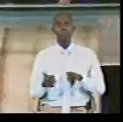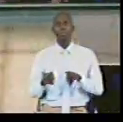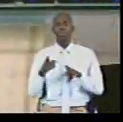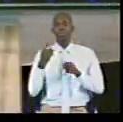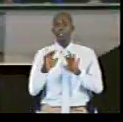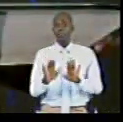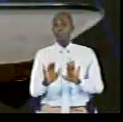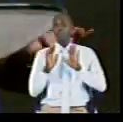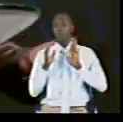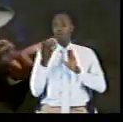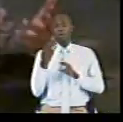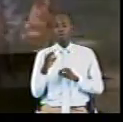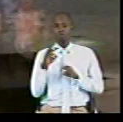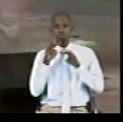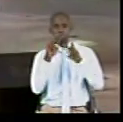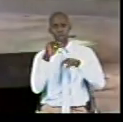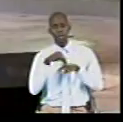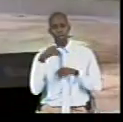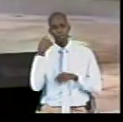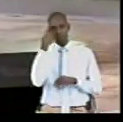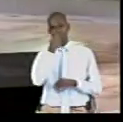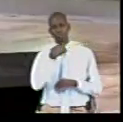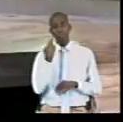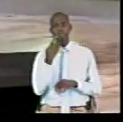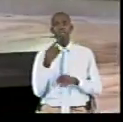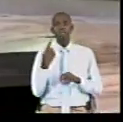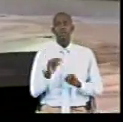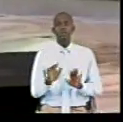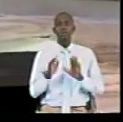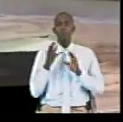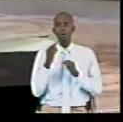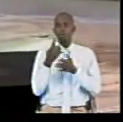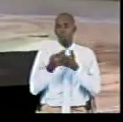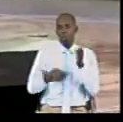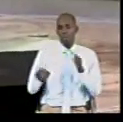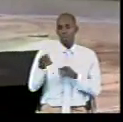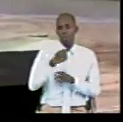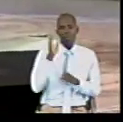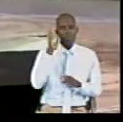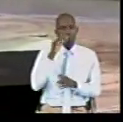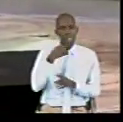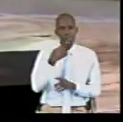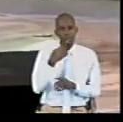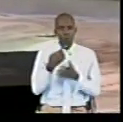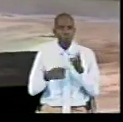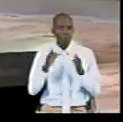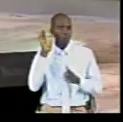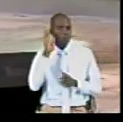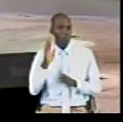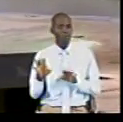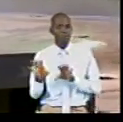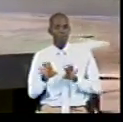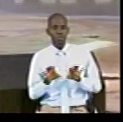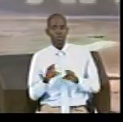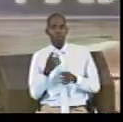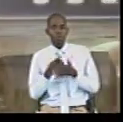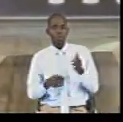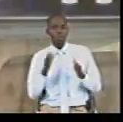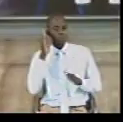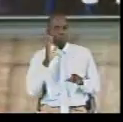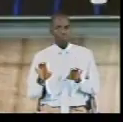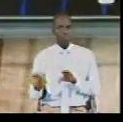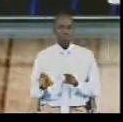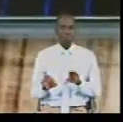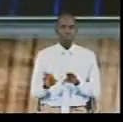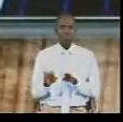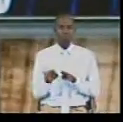their face and the fear of their comment. What will they say? What will they do? How will they react? How will they respond?